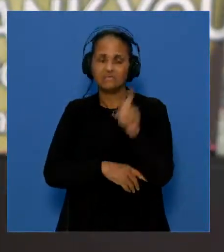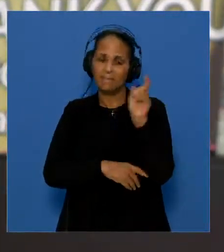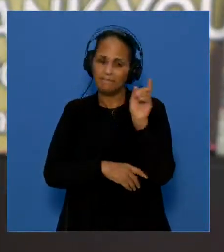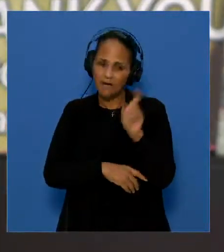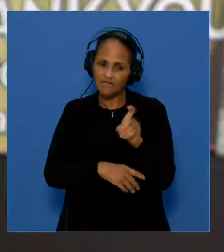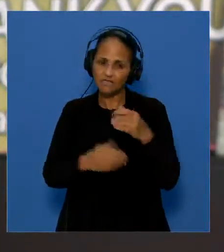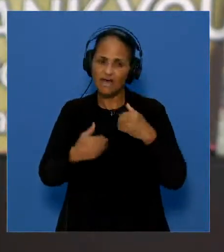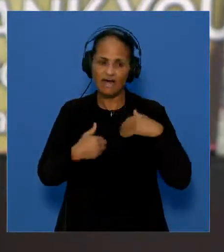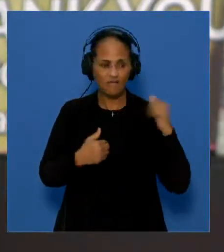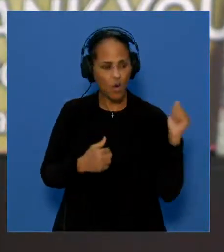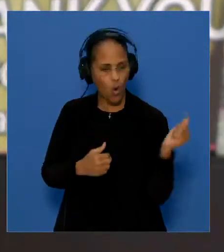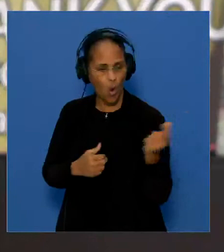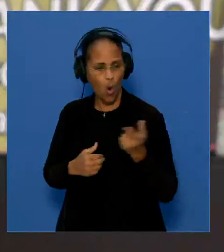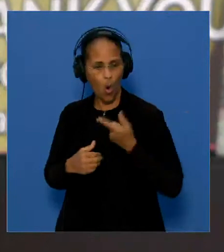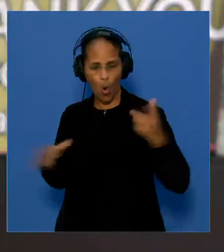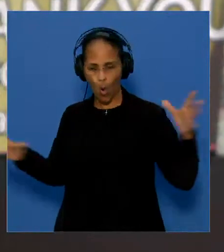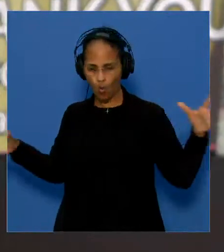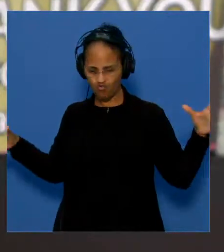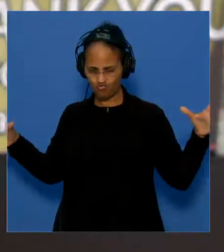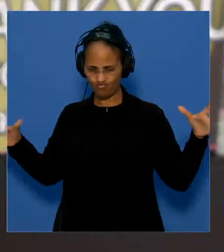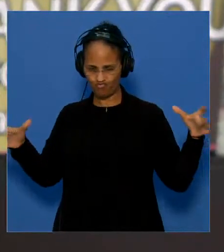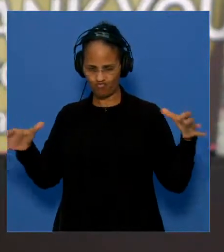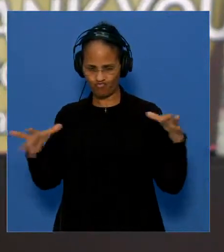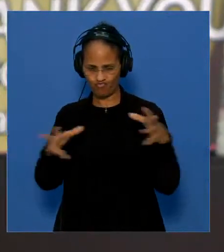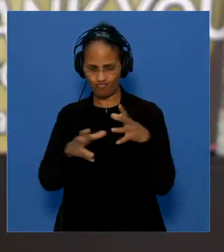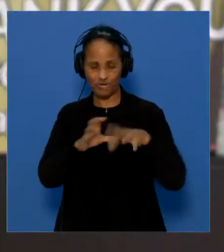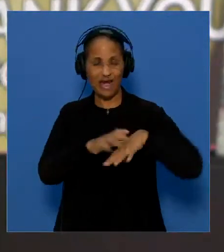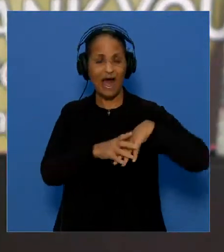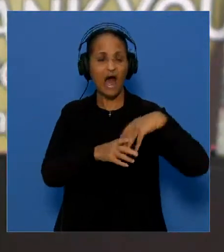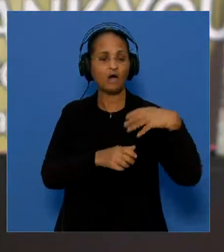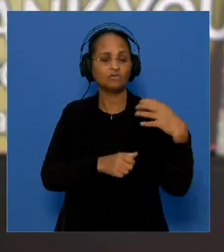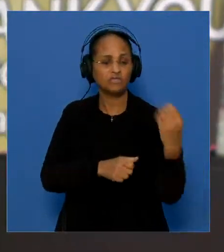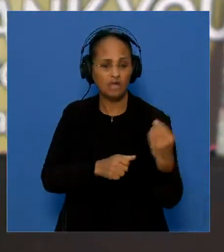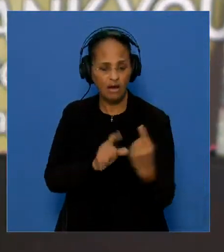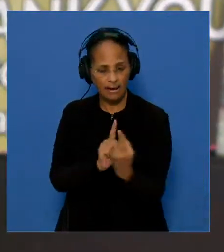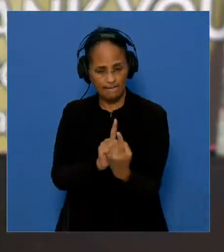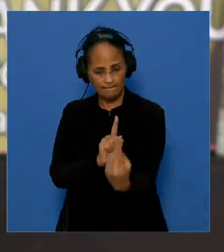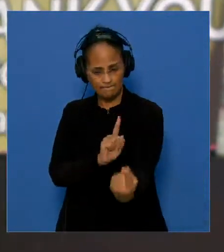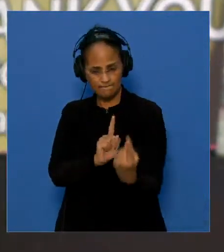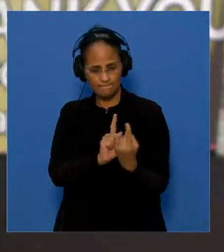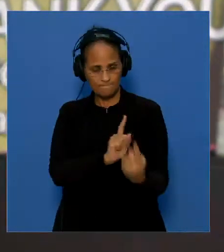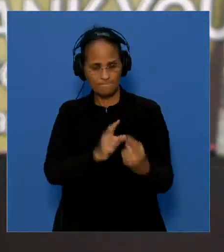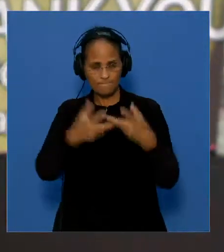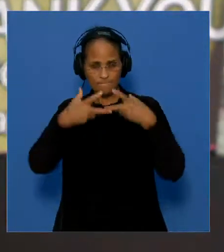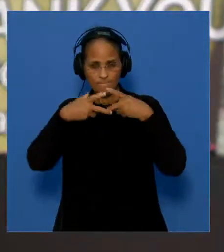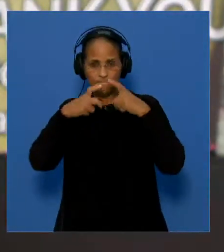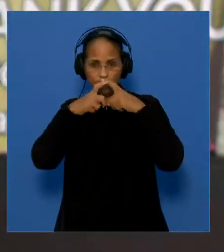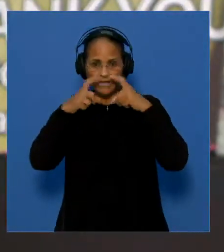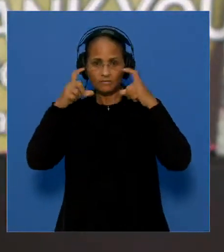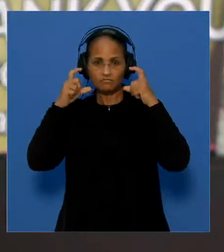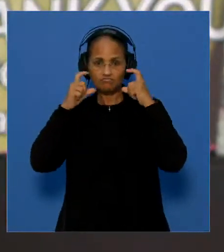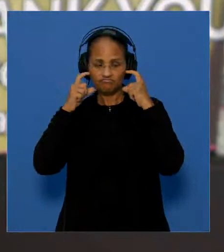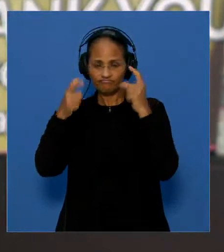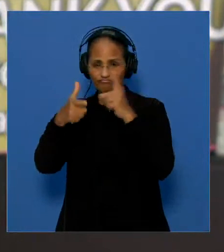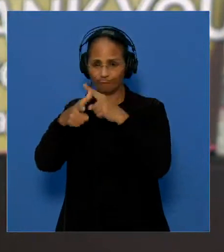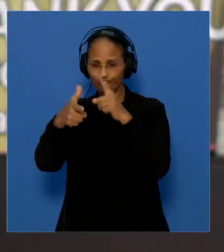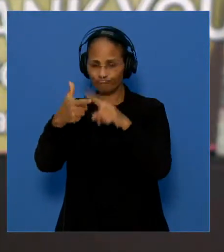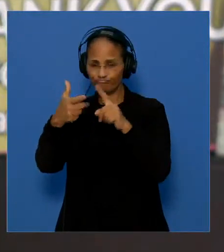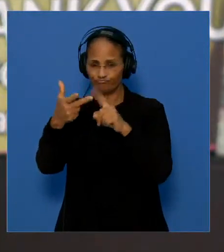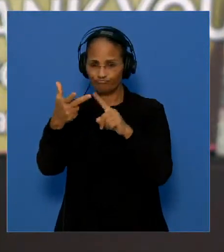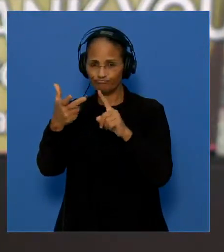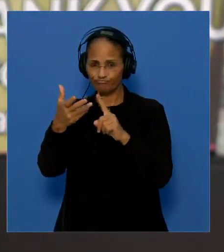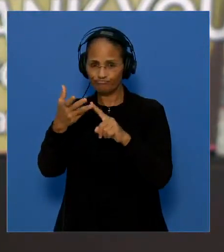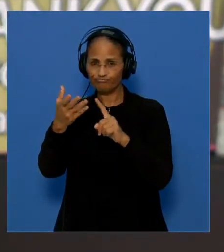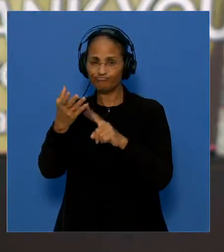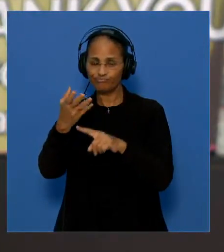to have all of the 4 units together, have it outdoors, physically distanced, make sure you wear masks. I went through a number of protocols that we're recommending if